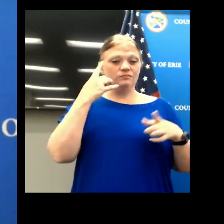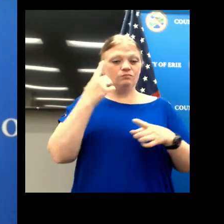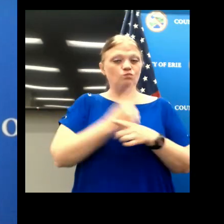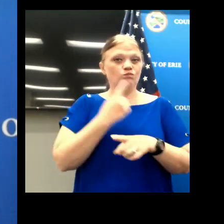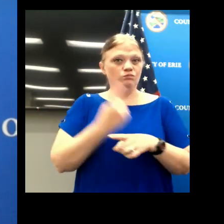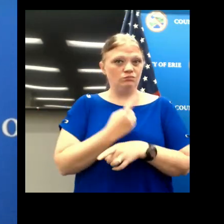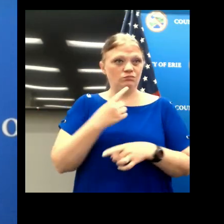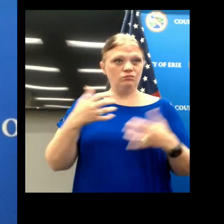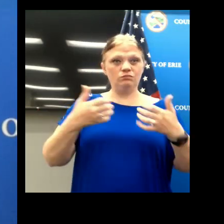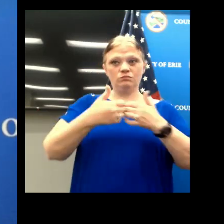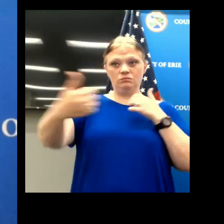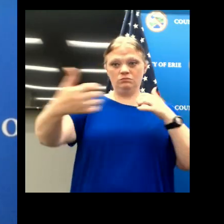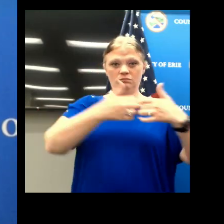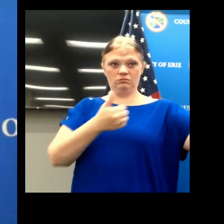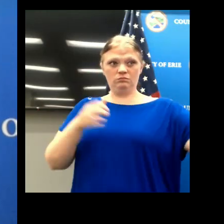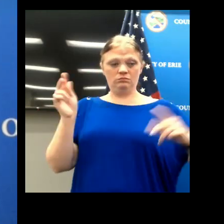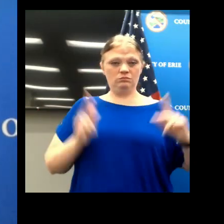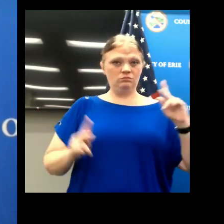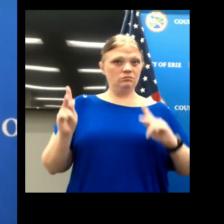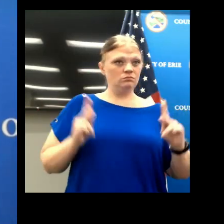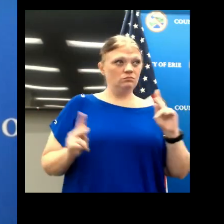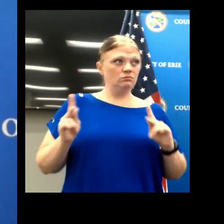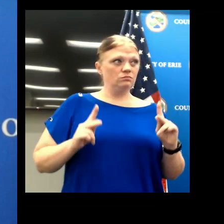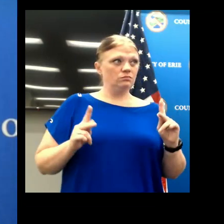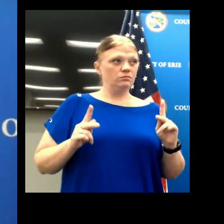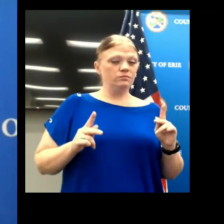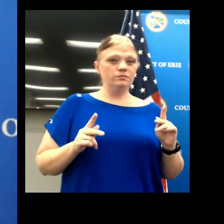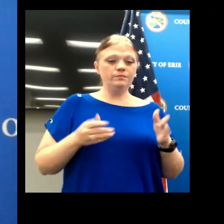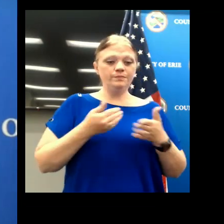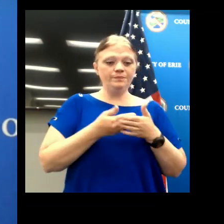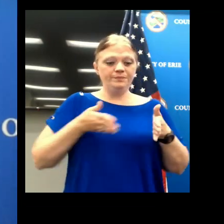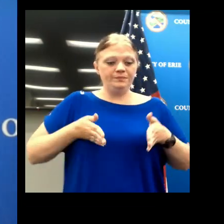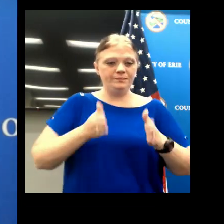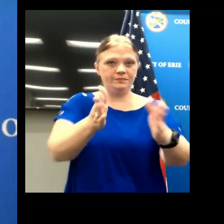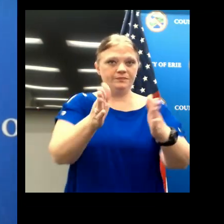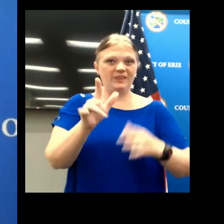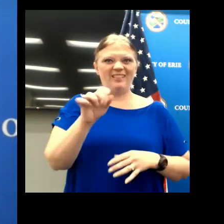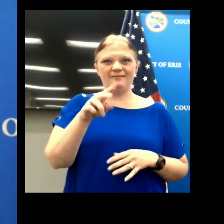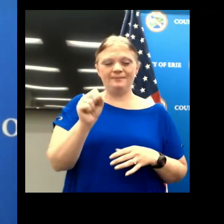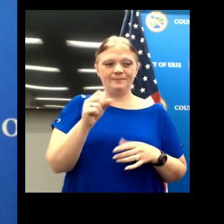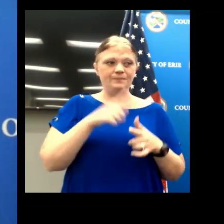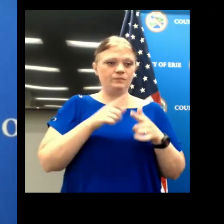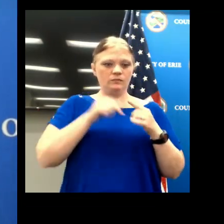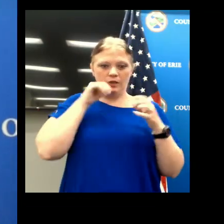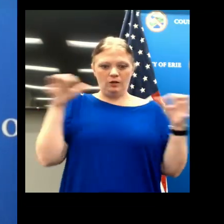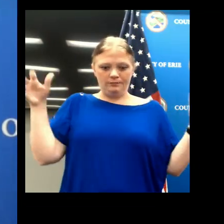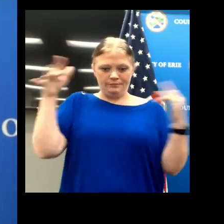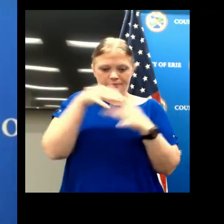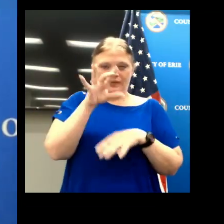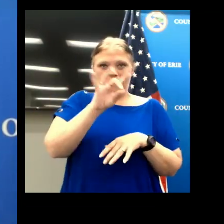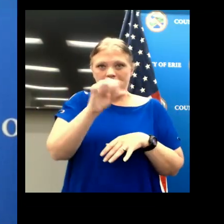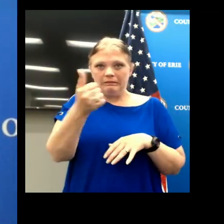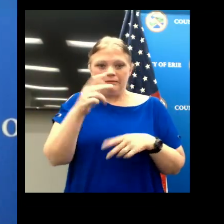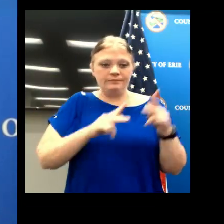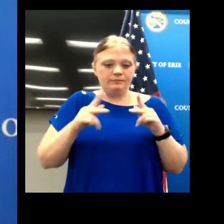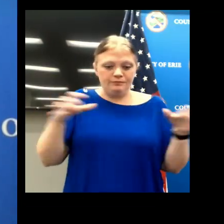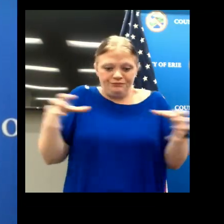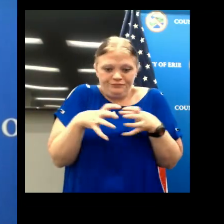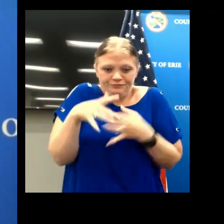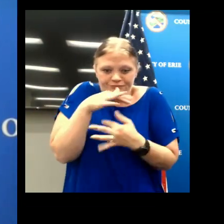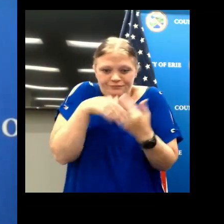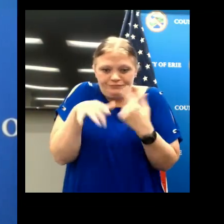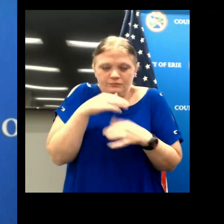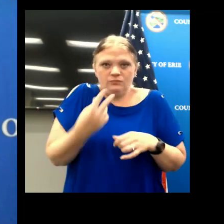properly separate individuals around the lanes themselves, so they're not all congregating. You get 8 to 10 people in a tight area over